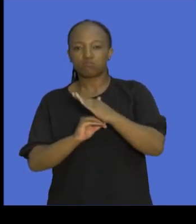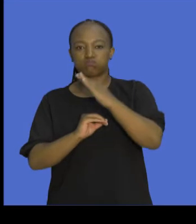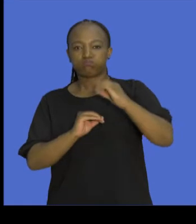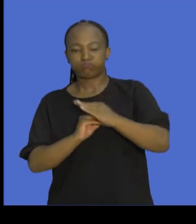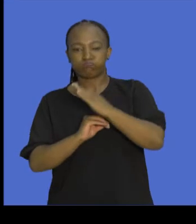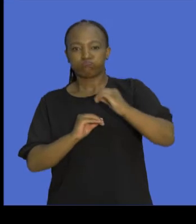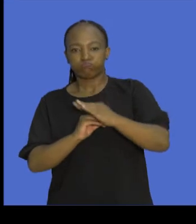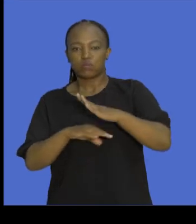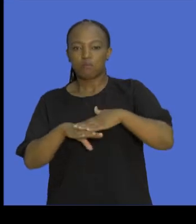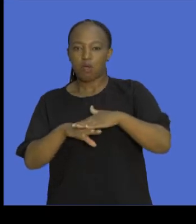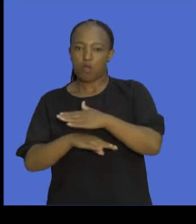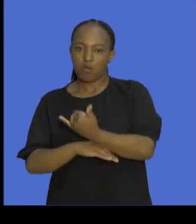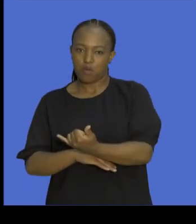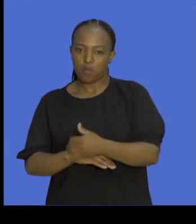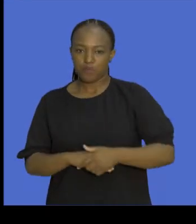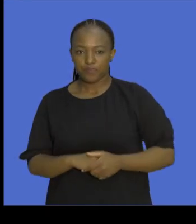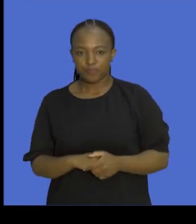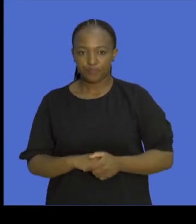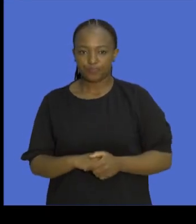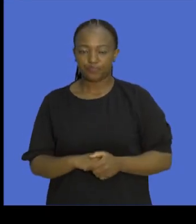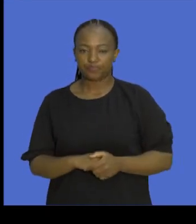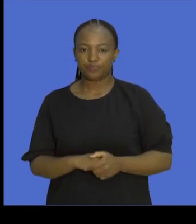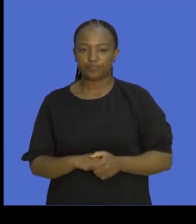charge, okay?